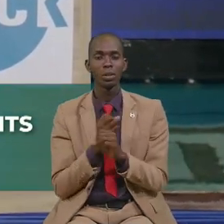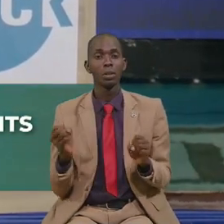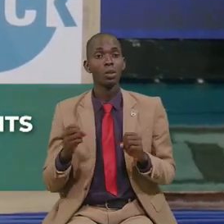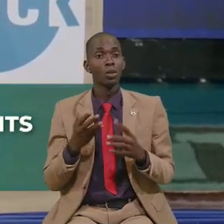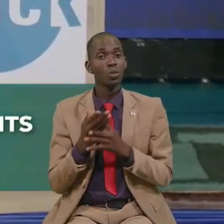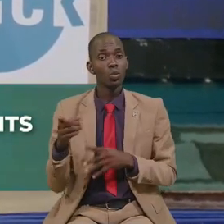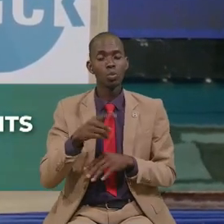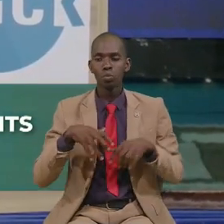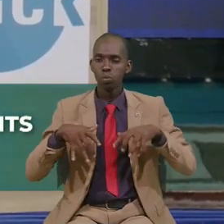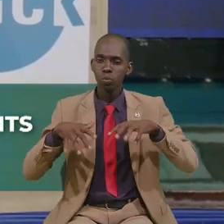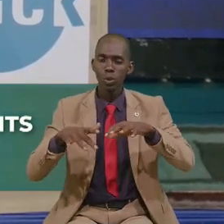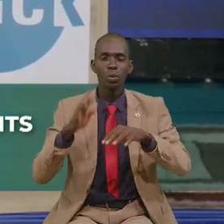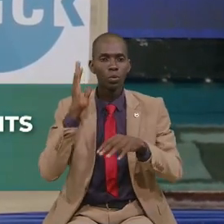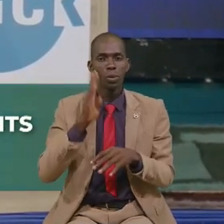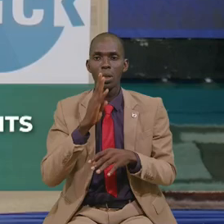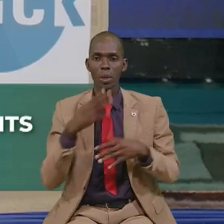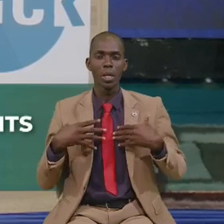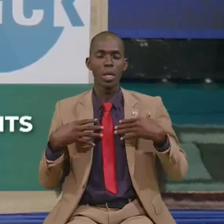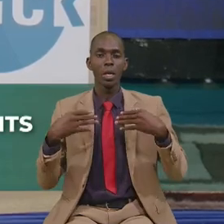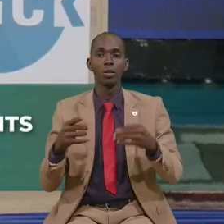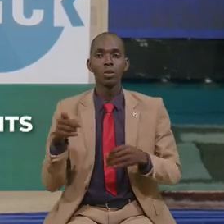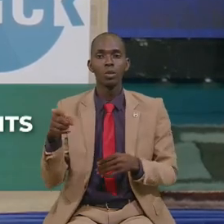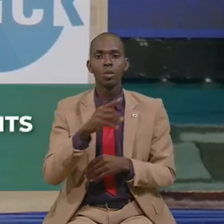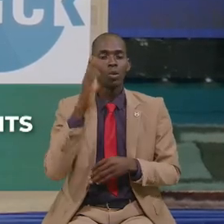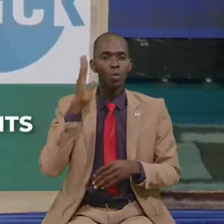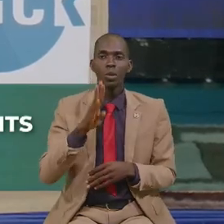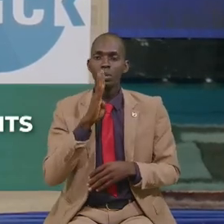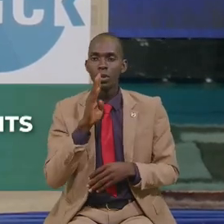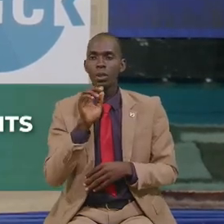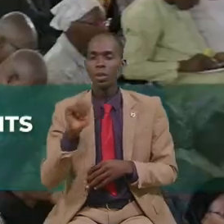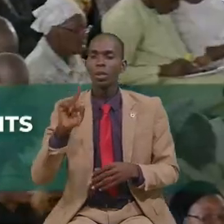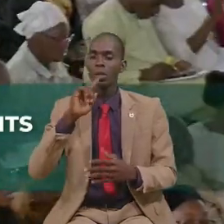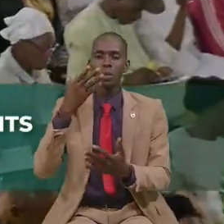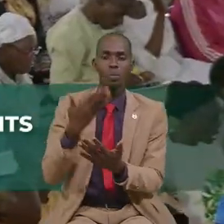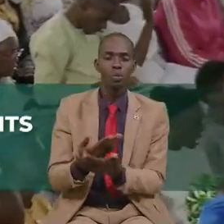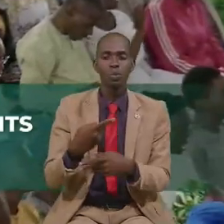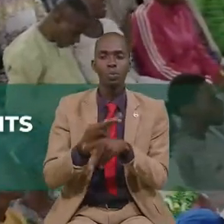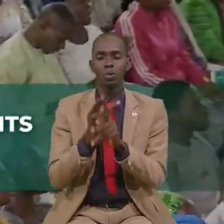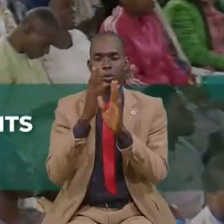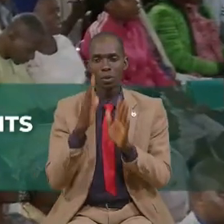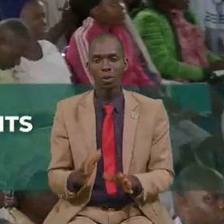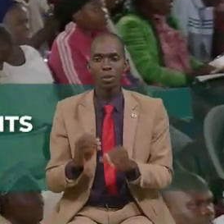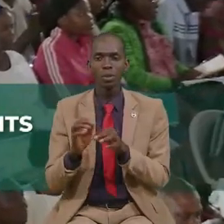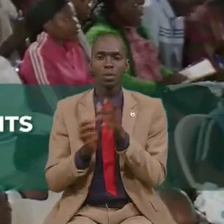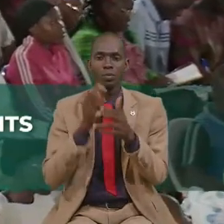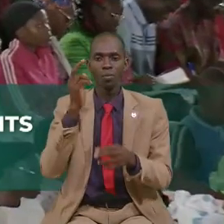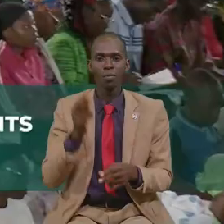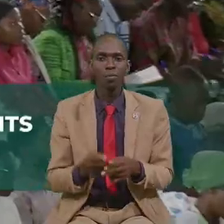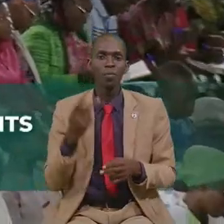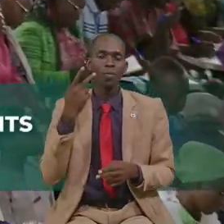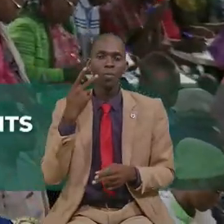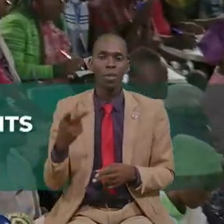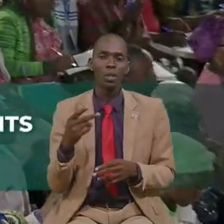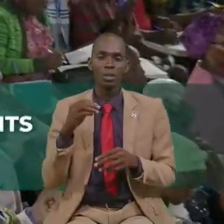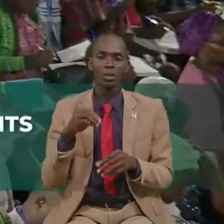healed. You will be a proof producer in Jesus' name. And we're looking at this under